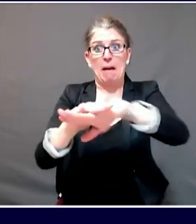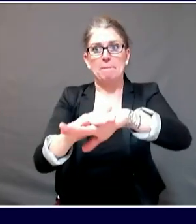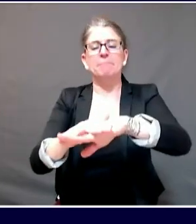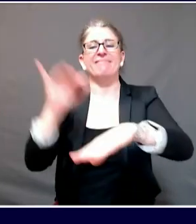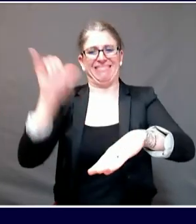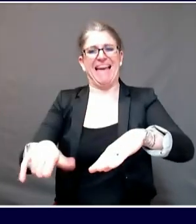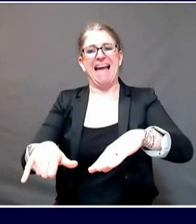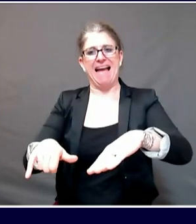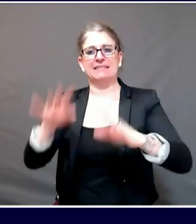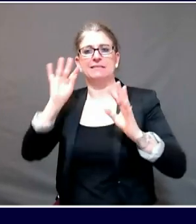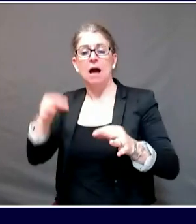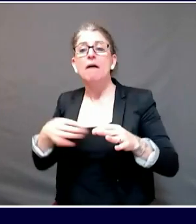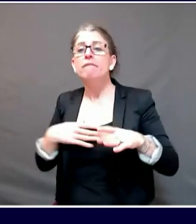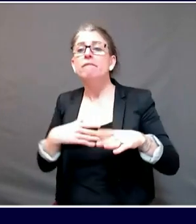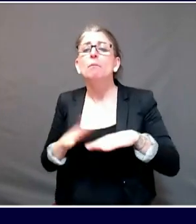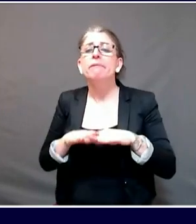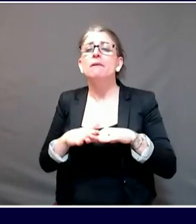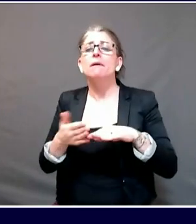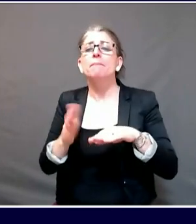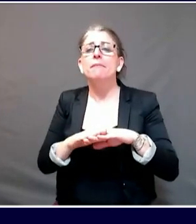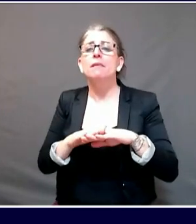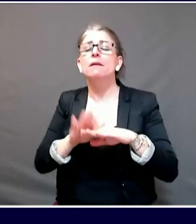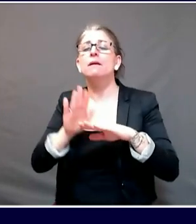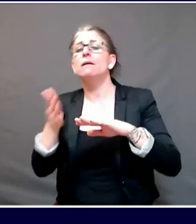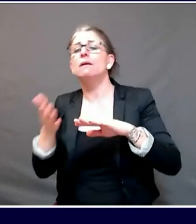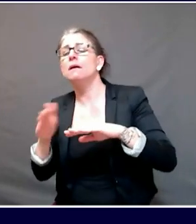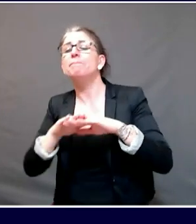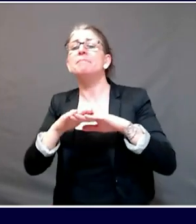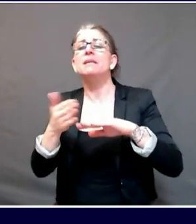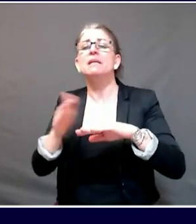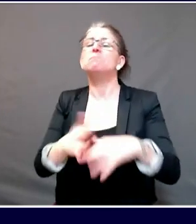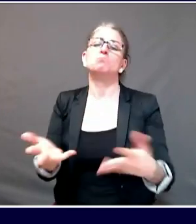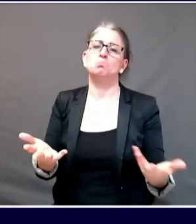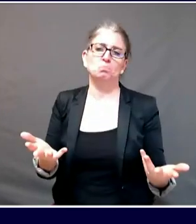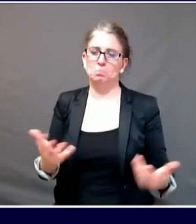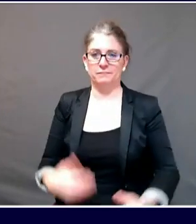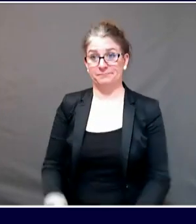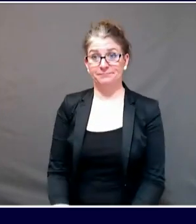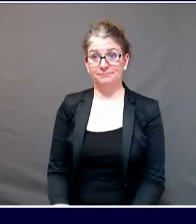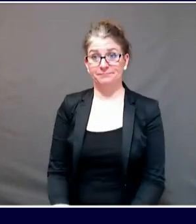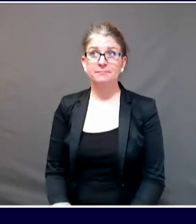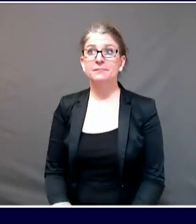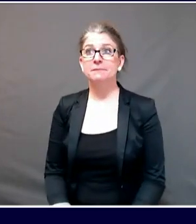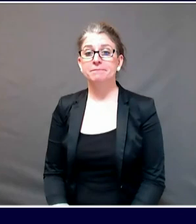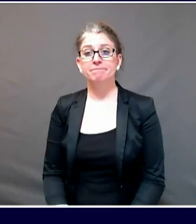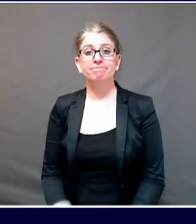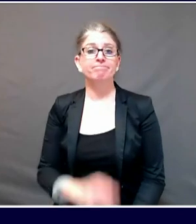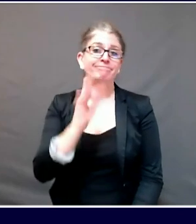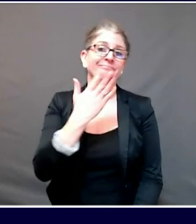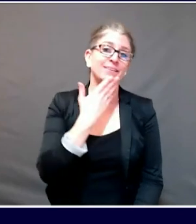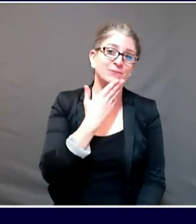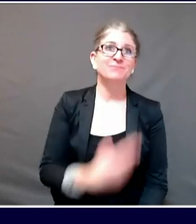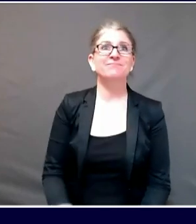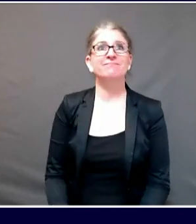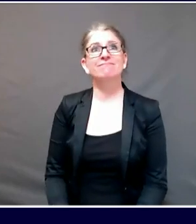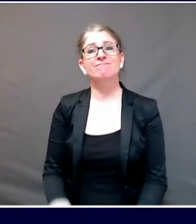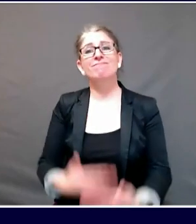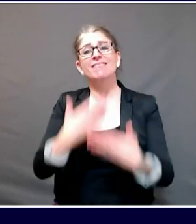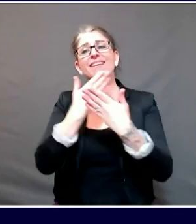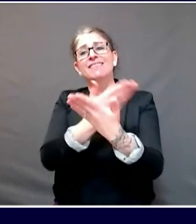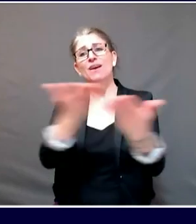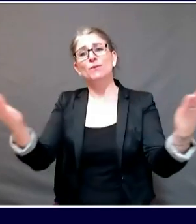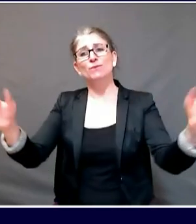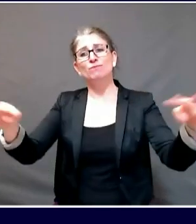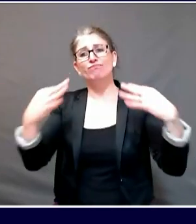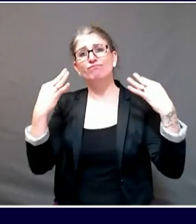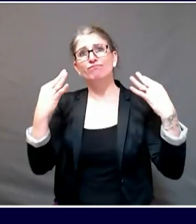direction. Thank you. Thanks, Caitlin. Well, everyone, thank you all for taking a little bit of